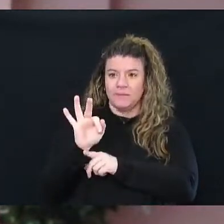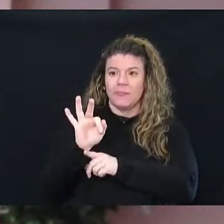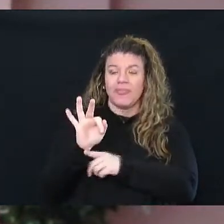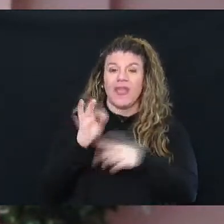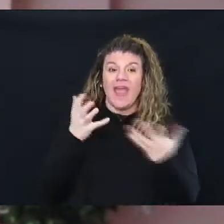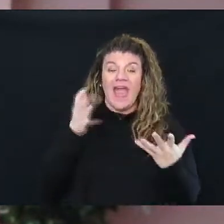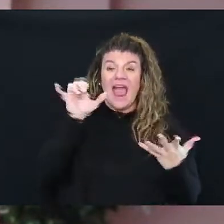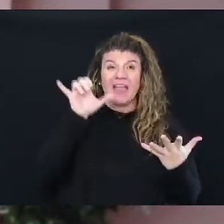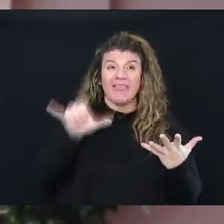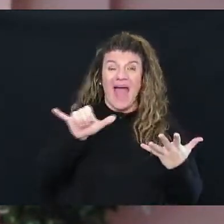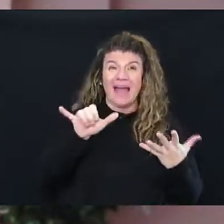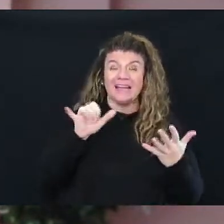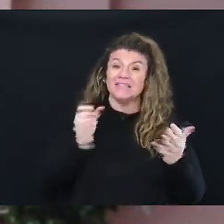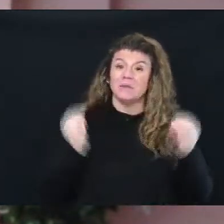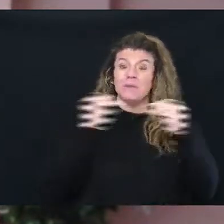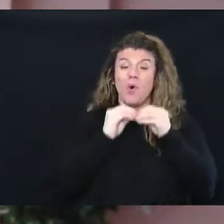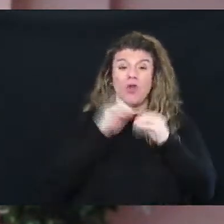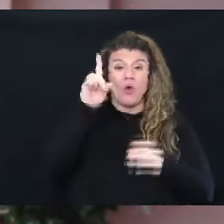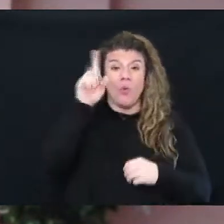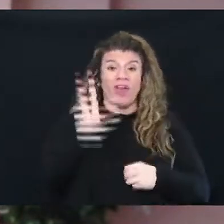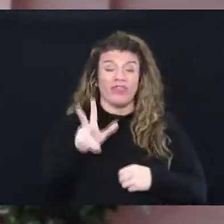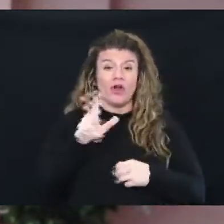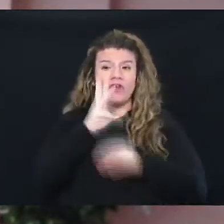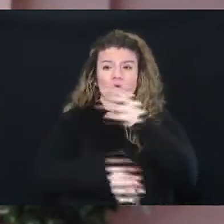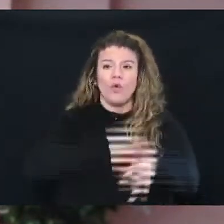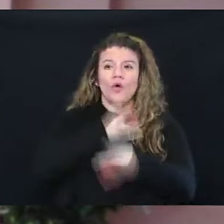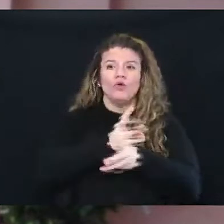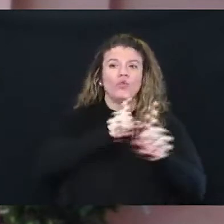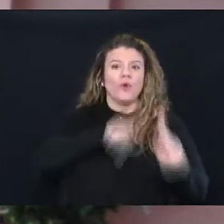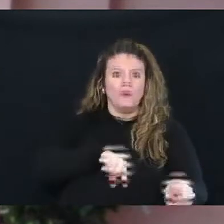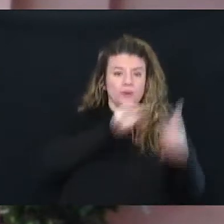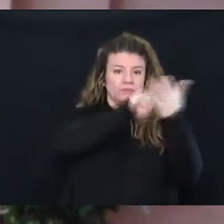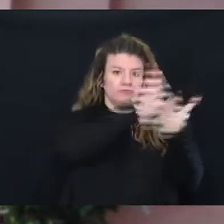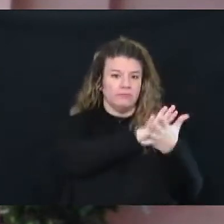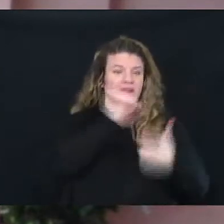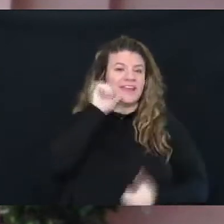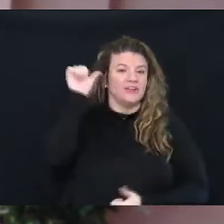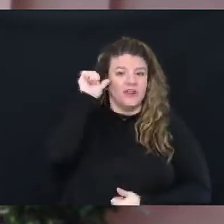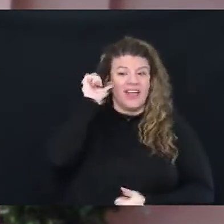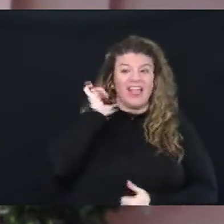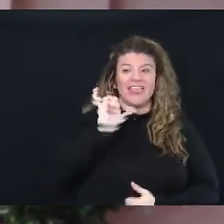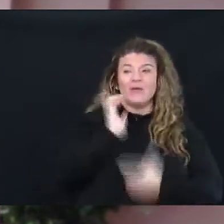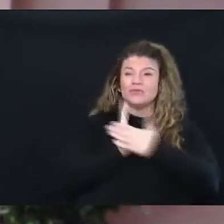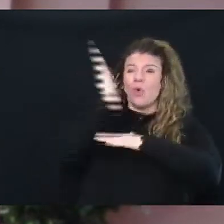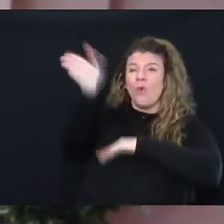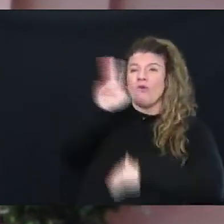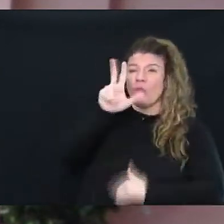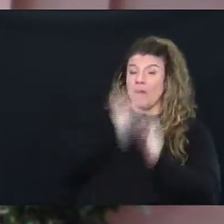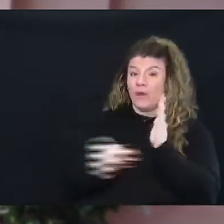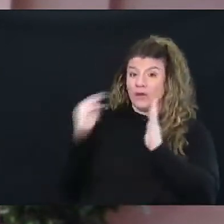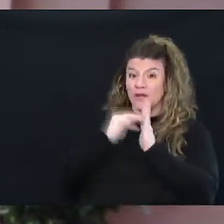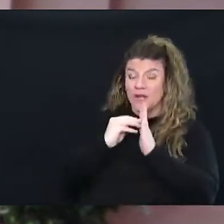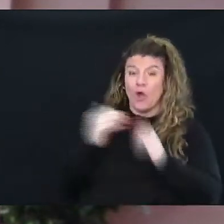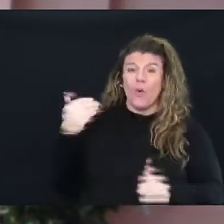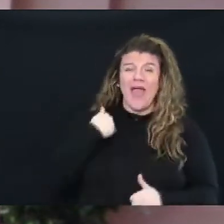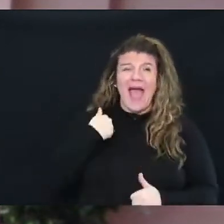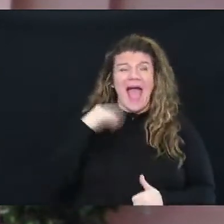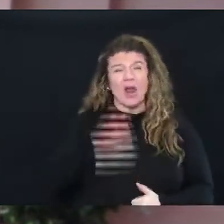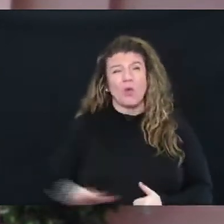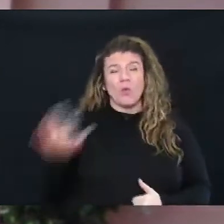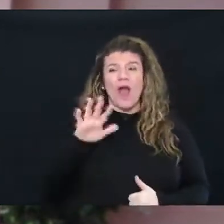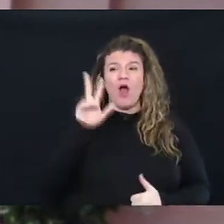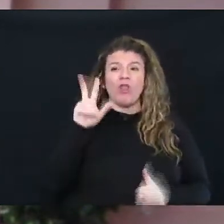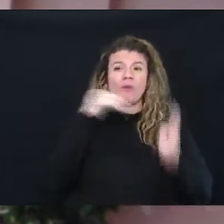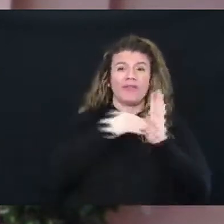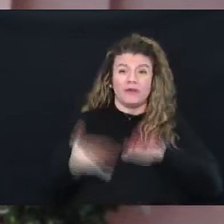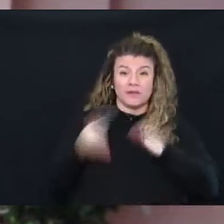that is over a third of the world's reported cases yesterday, which was a bit over 3 million. We had almost 3,000